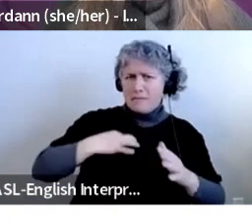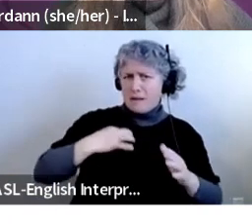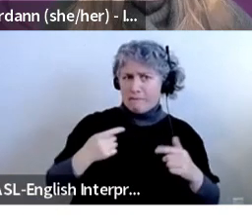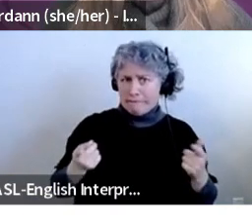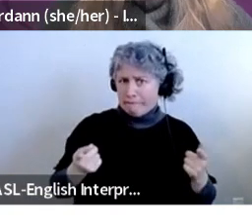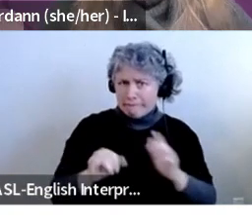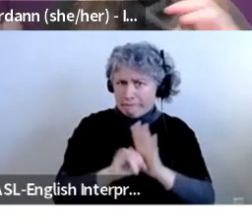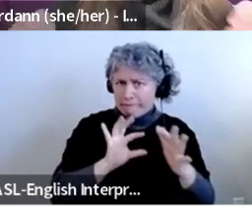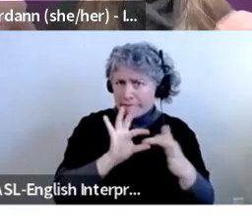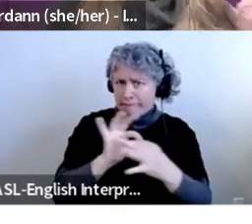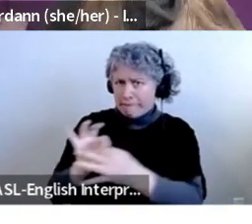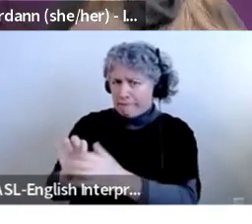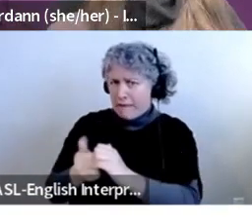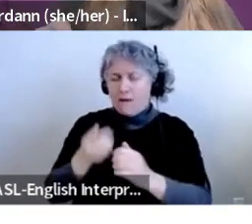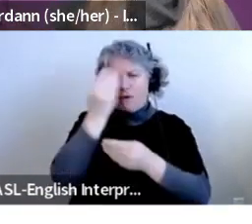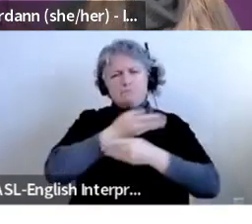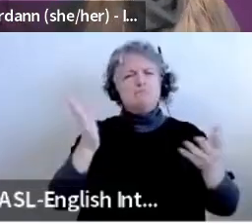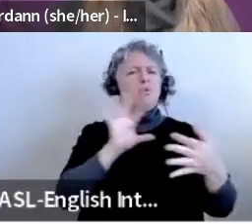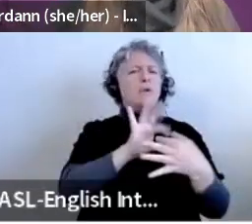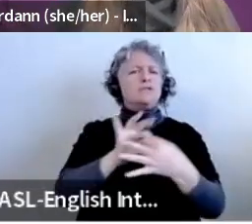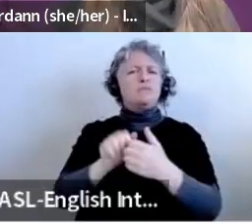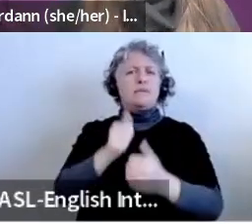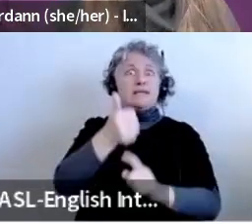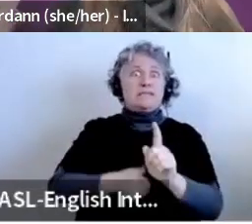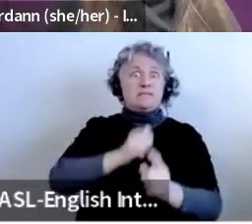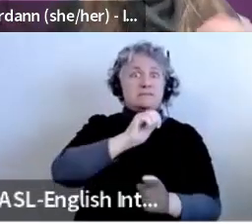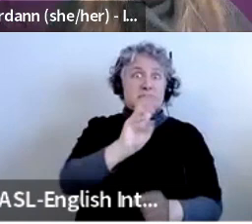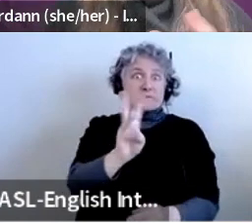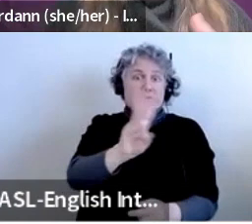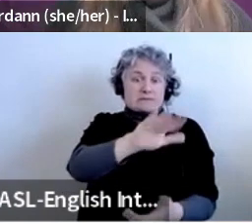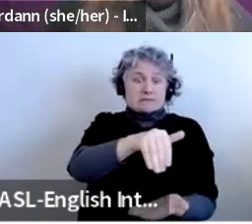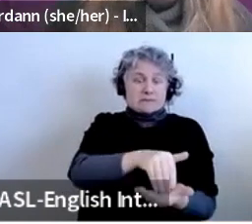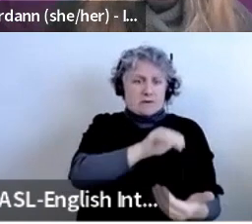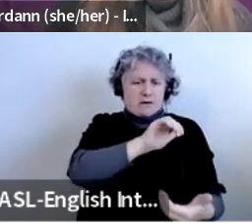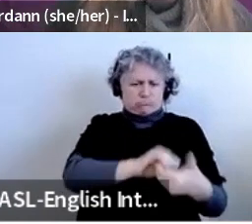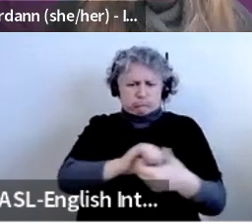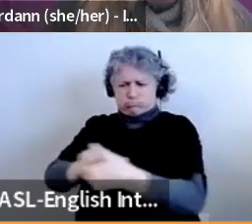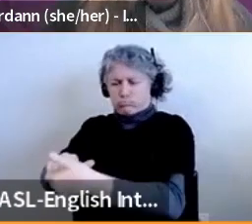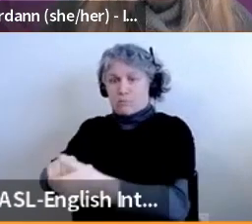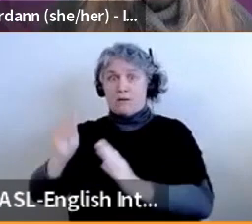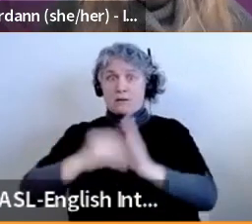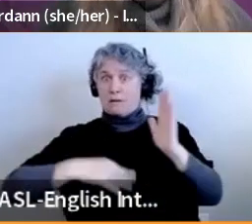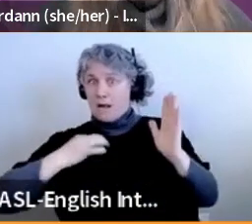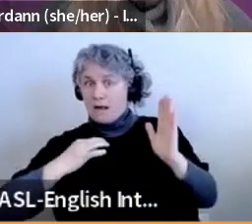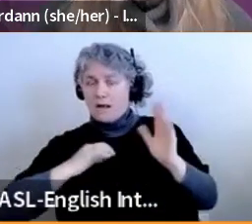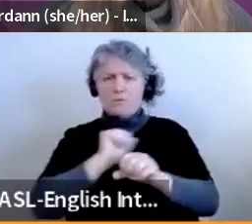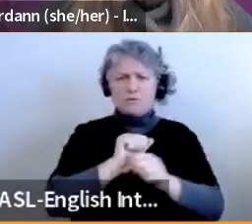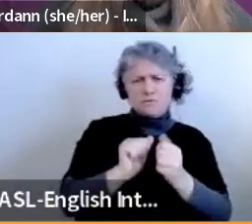mention what our relationship with each innovation center and how we work together means when you apply to the program.